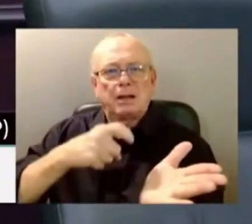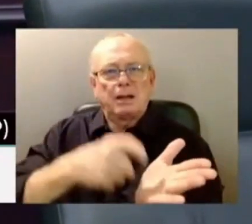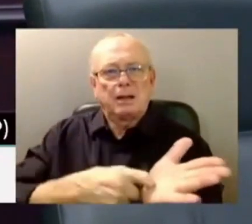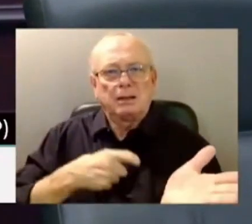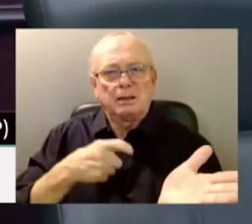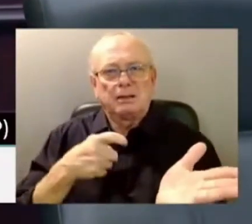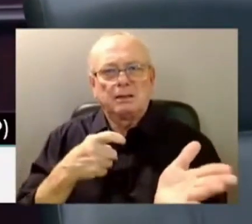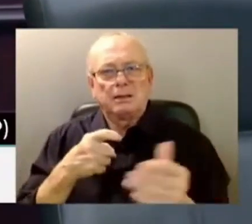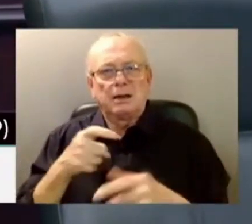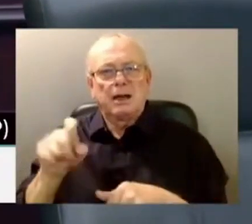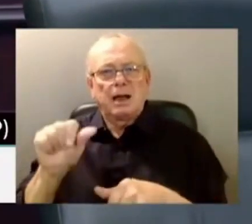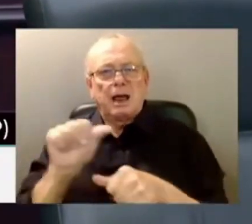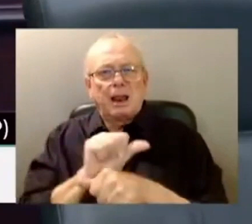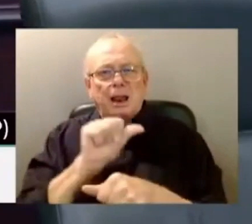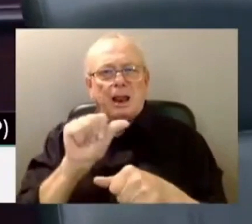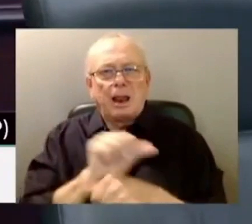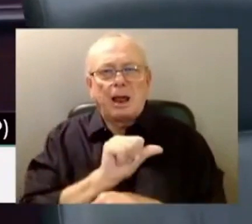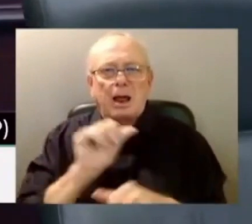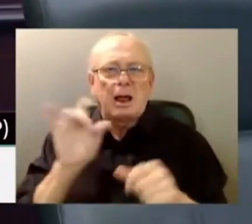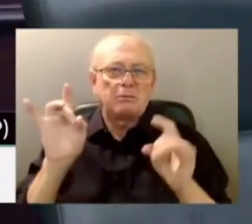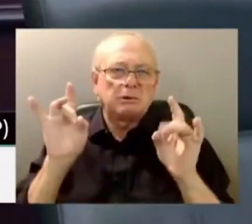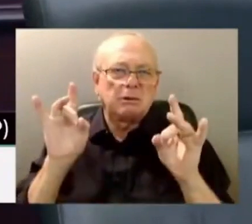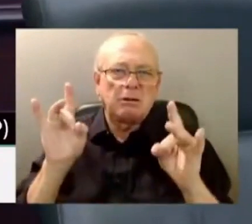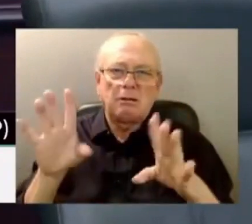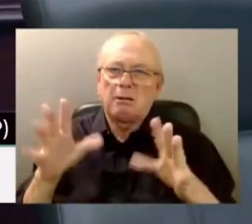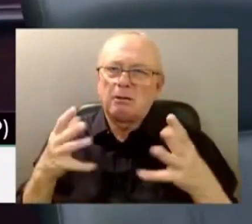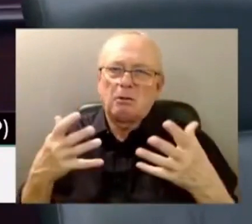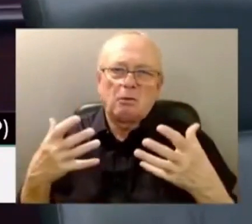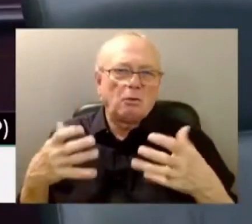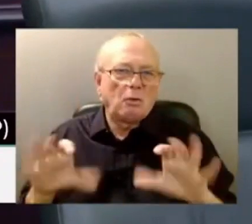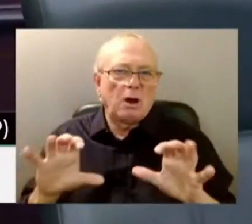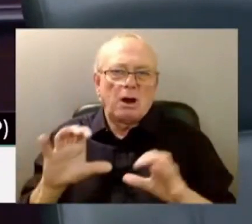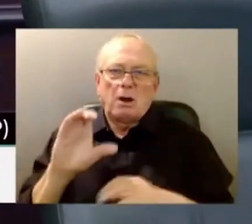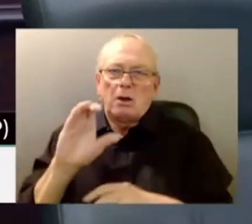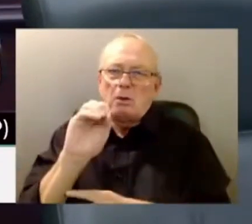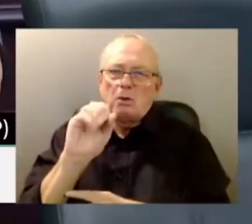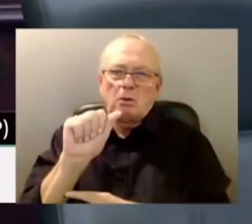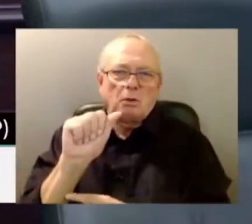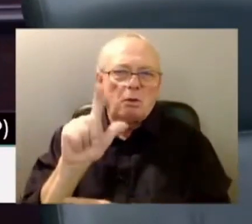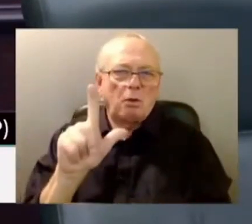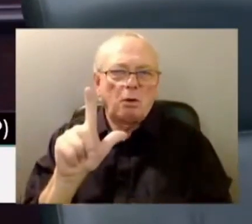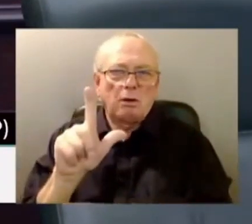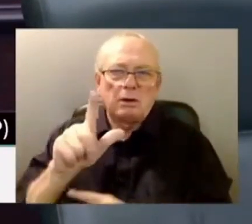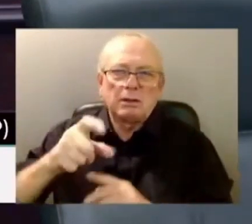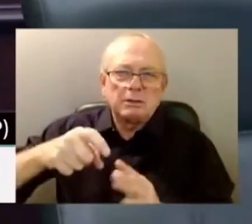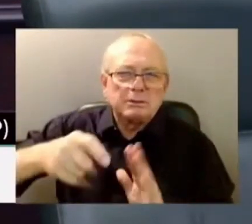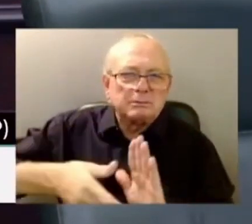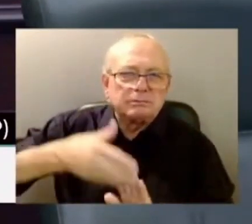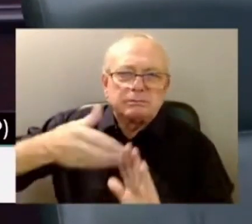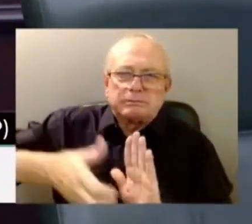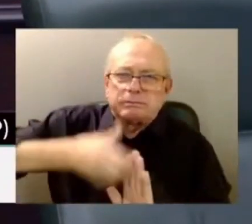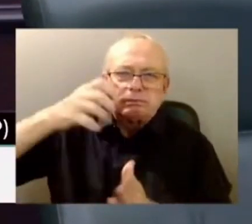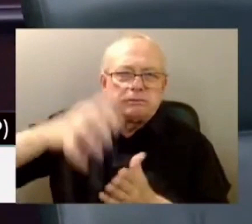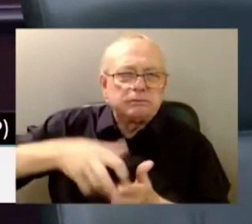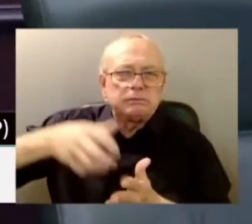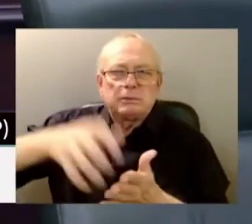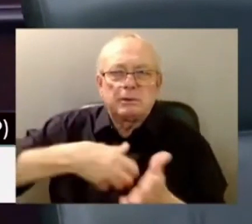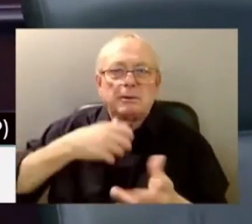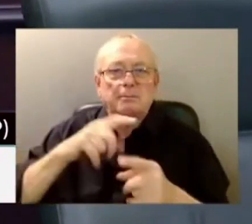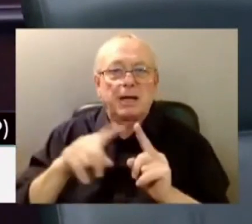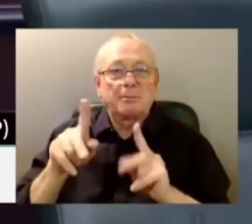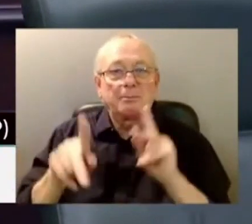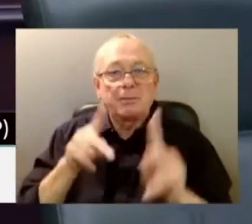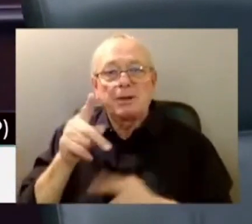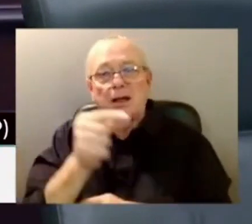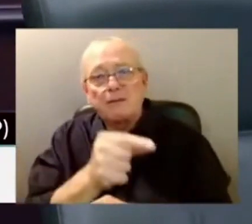But the UCP didn't listen to Albertans, and they refused to pass or even debate the Eastern Slopes Protection Act. Now the